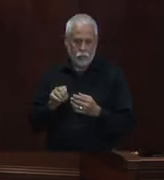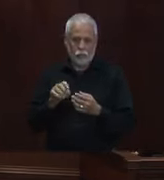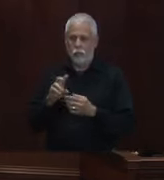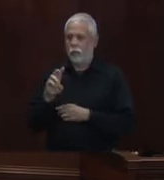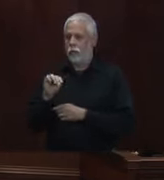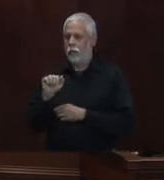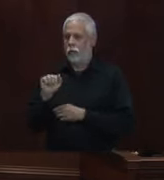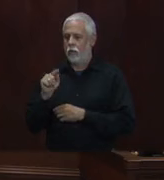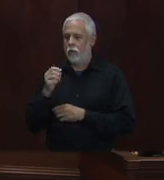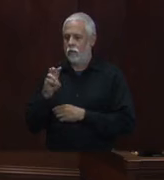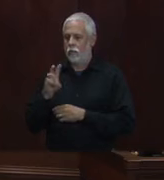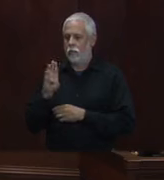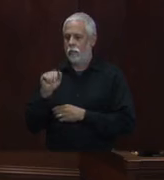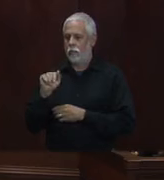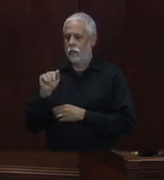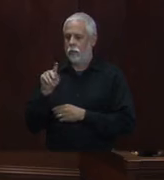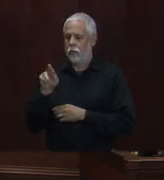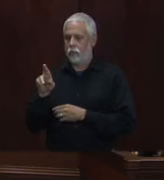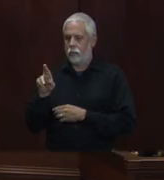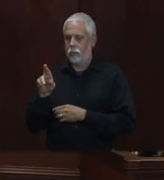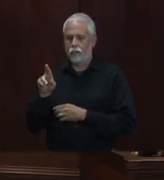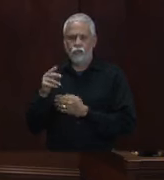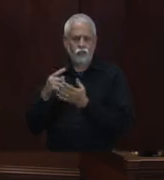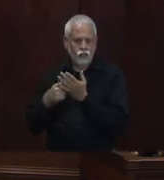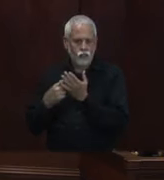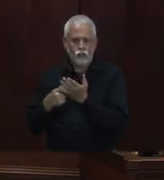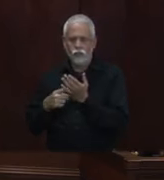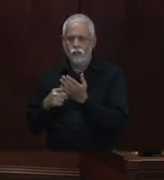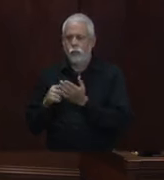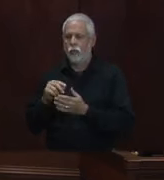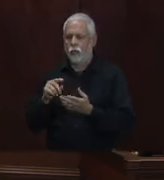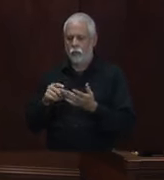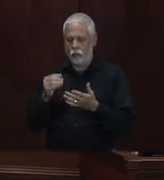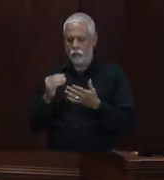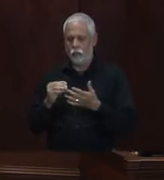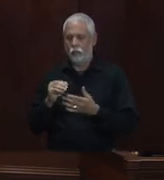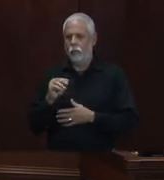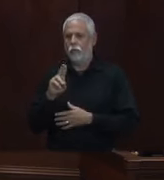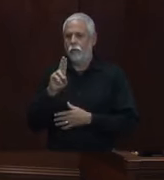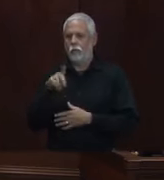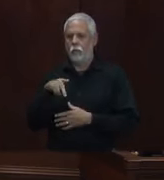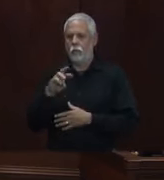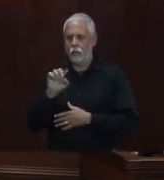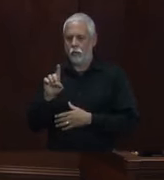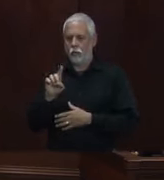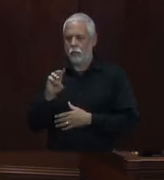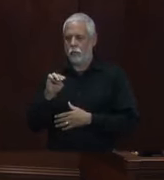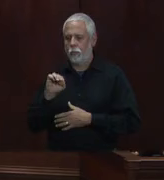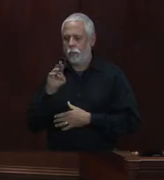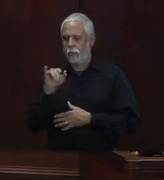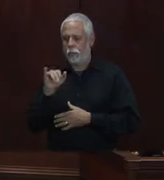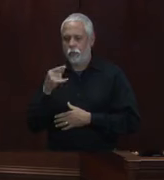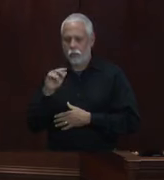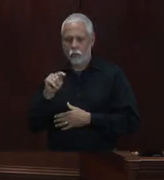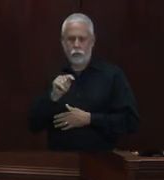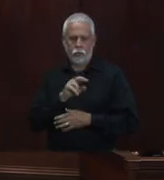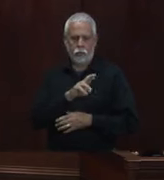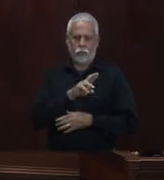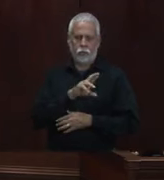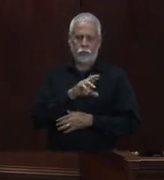Matthew Baker and just have a discussion about the Upward Mobility Grant. Rachel Nygaard will help us with